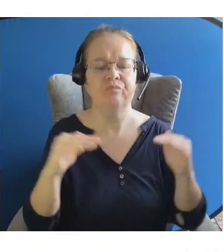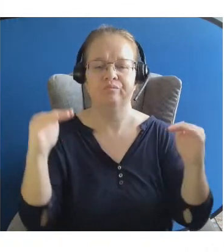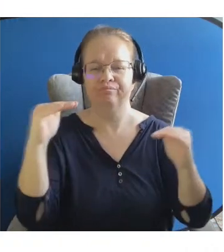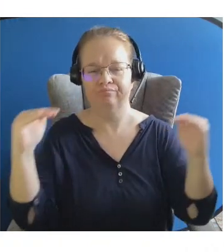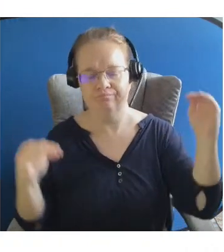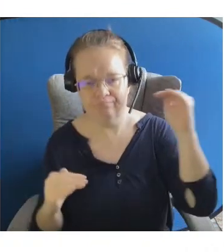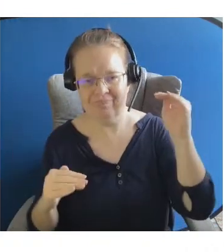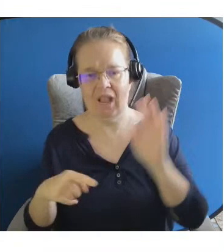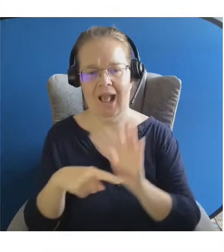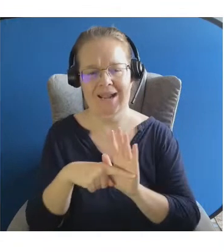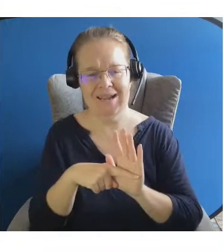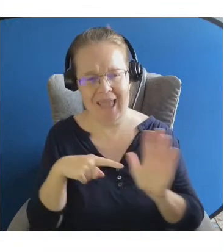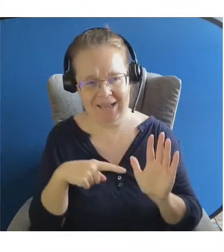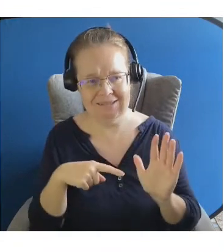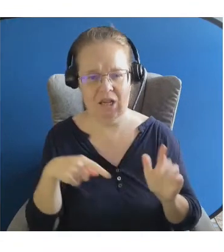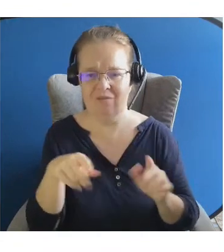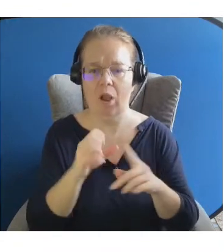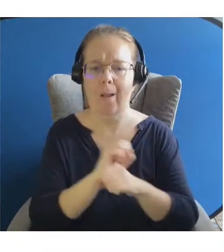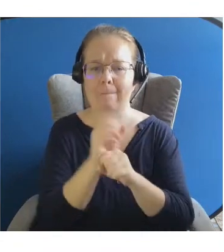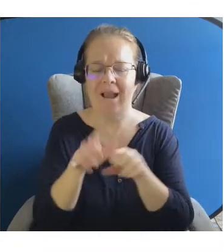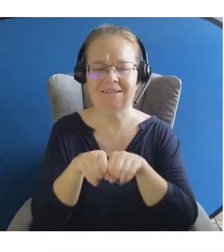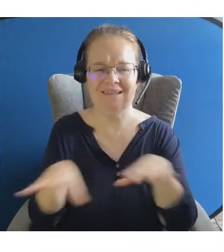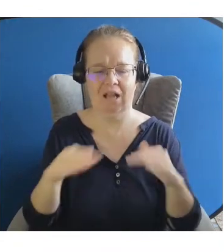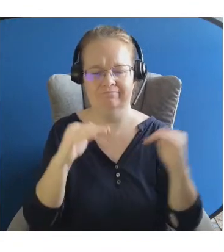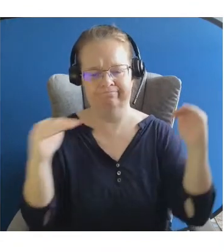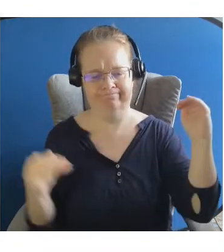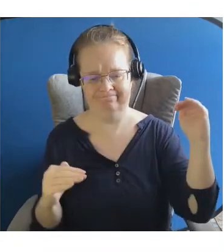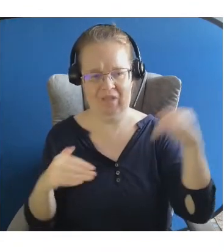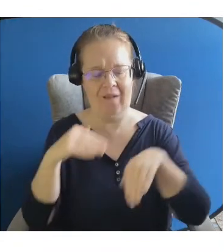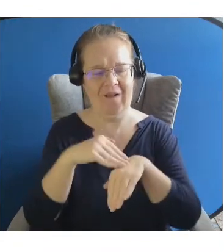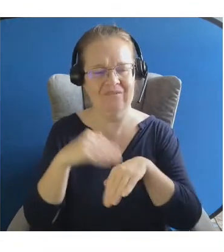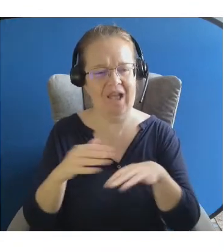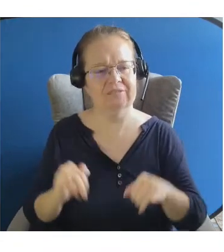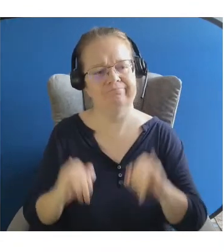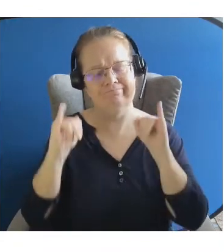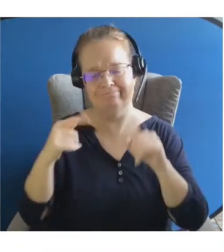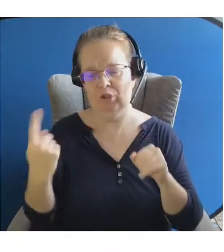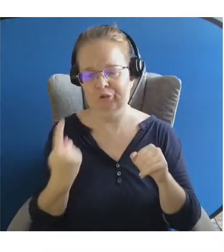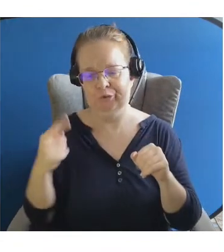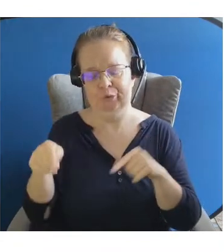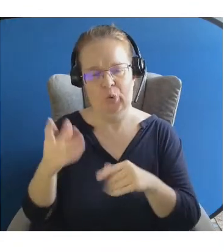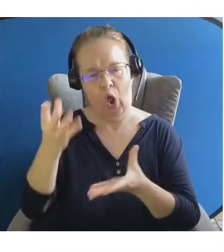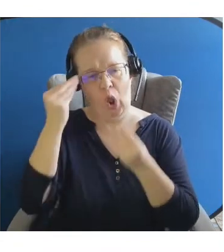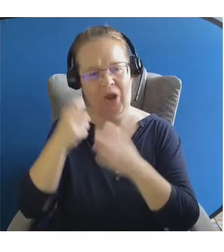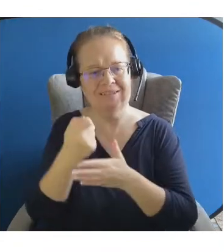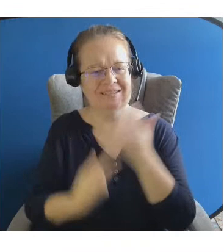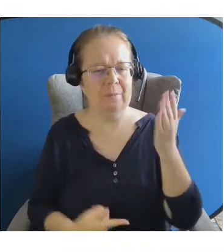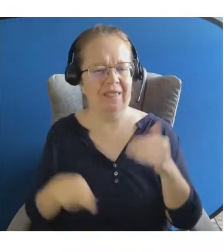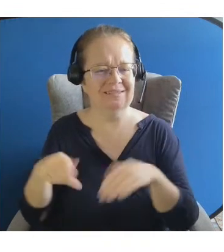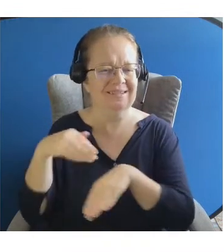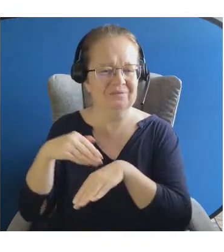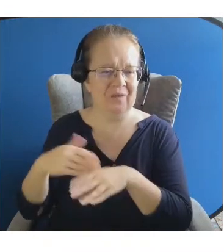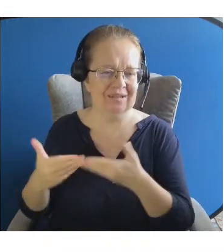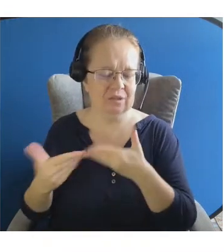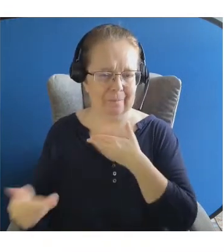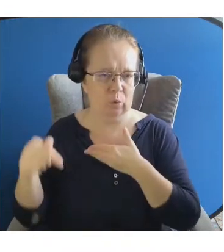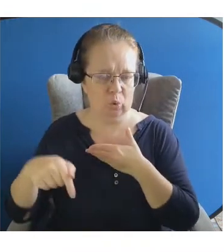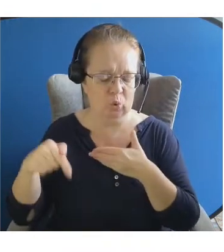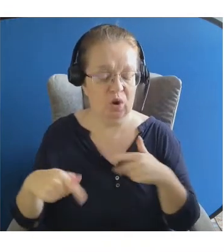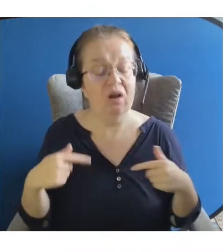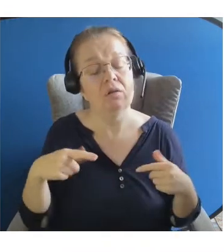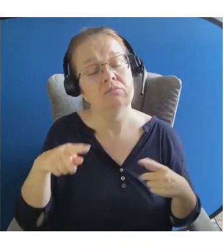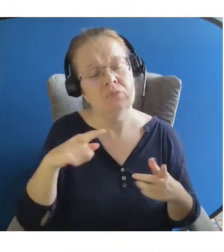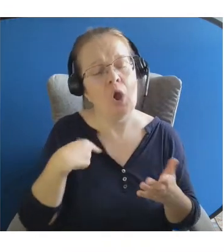negative effect of the pandemic on people living with a learning disability. Now, of course, I'm sure we